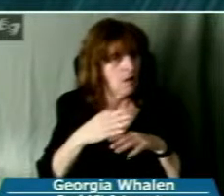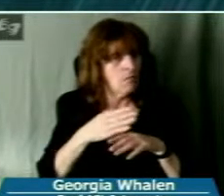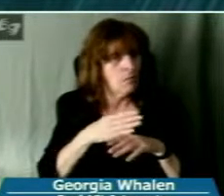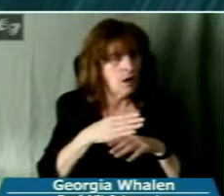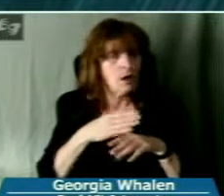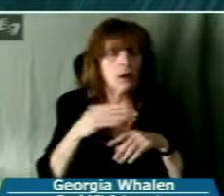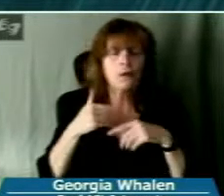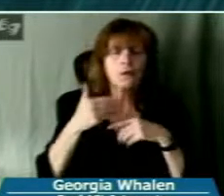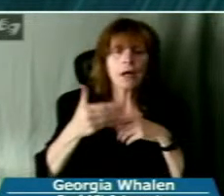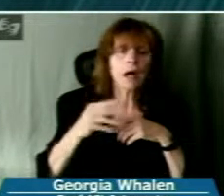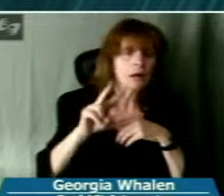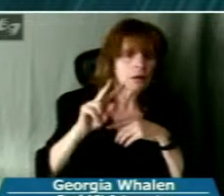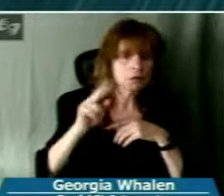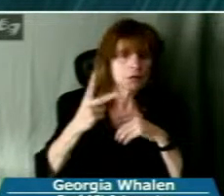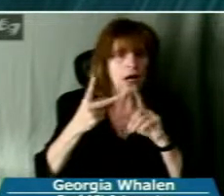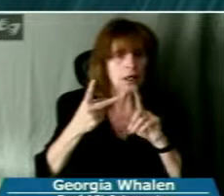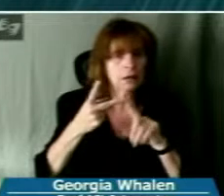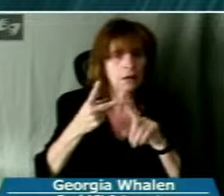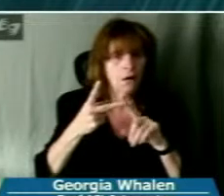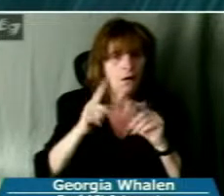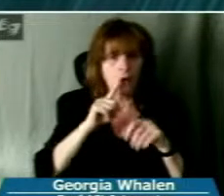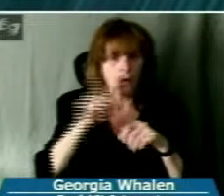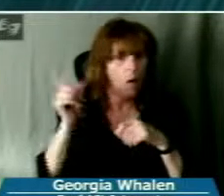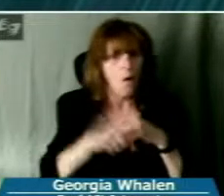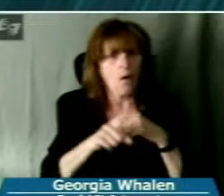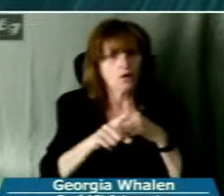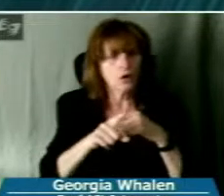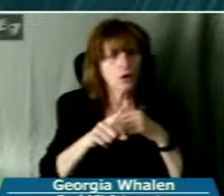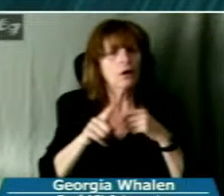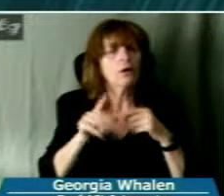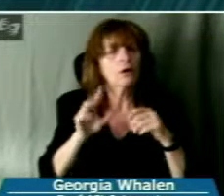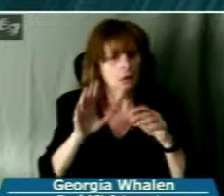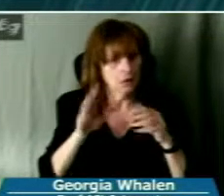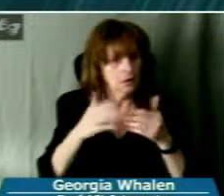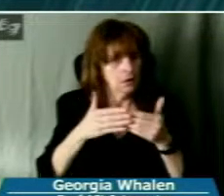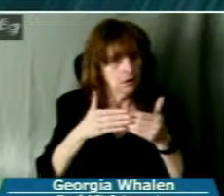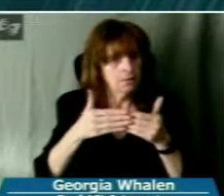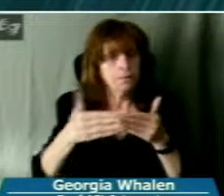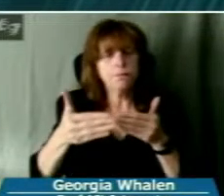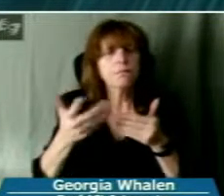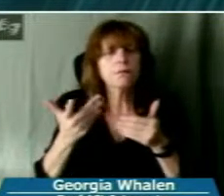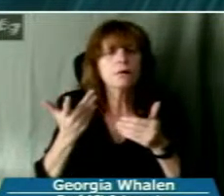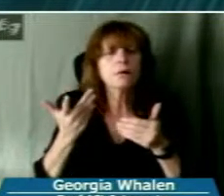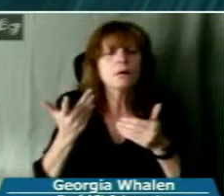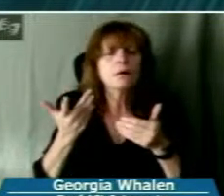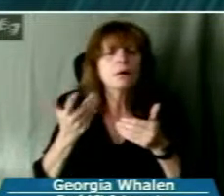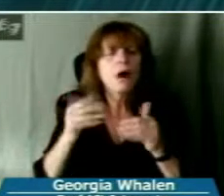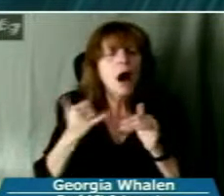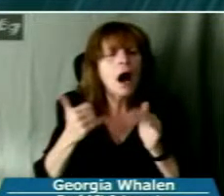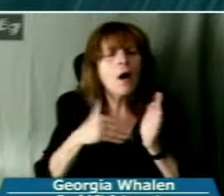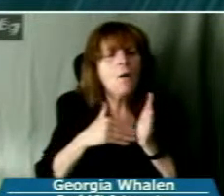inspected and checked to see that they were keeping up with their compliance of that first public order?